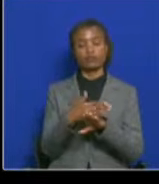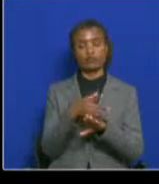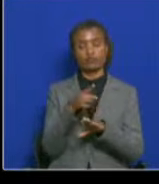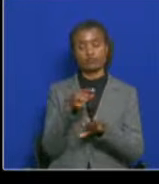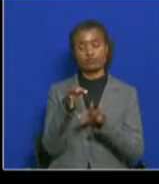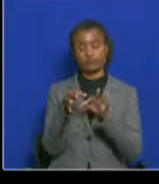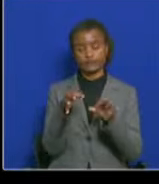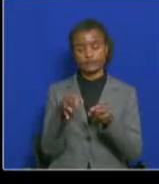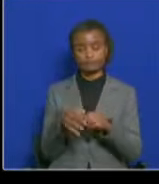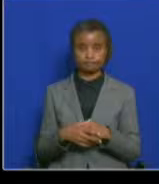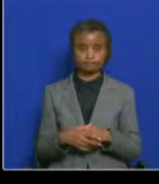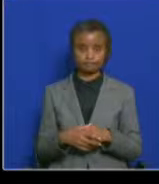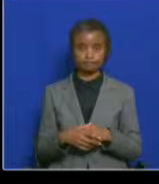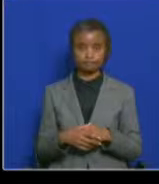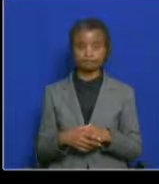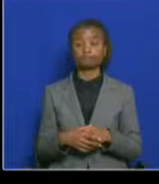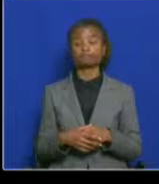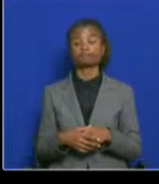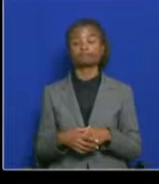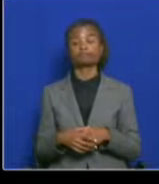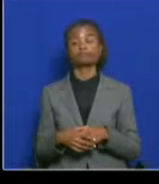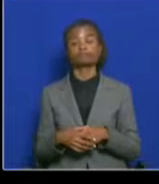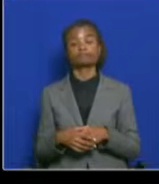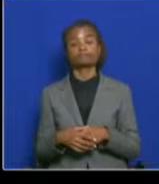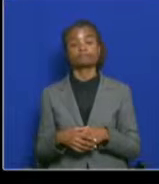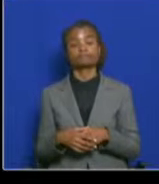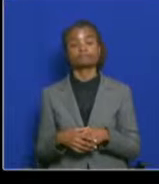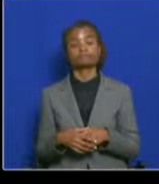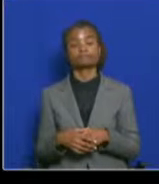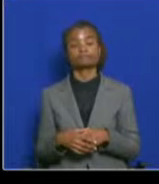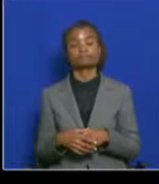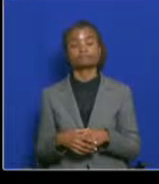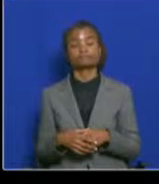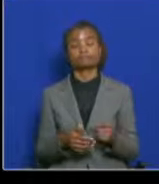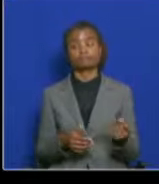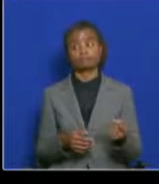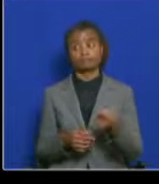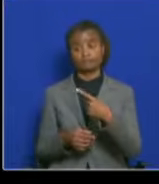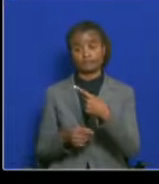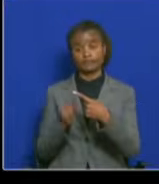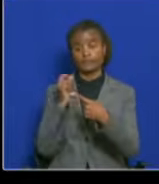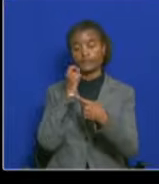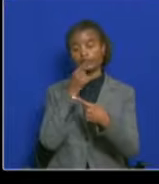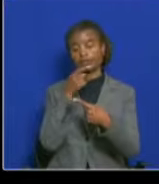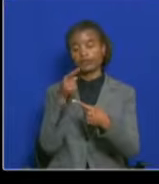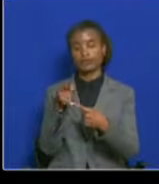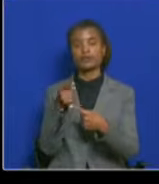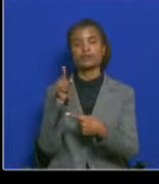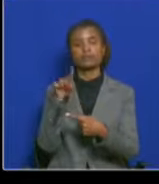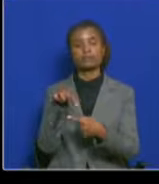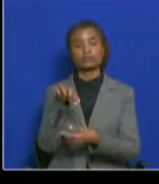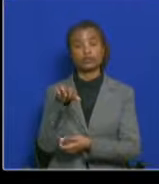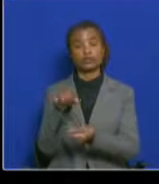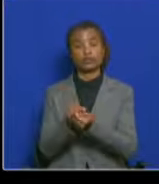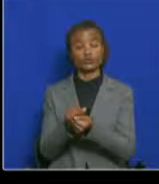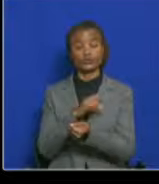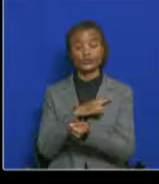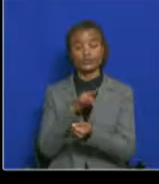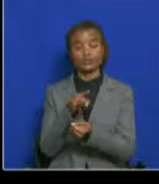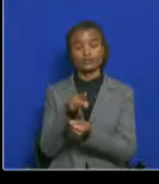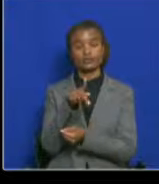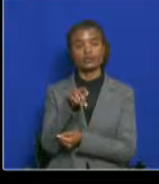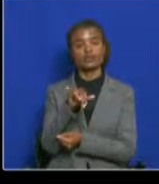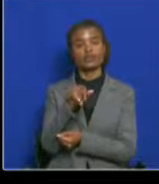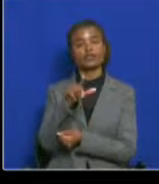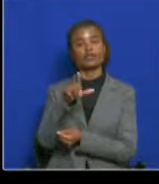he continues by saying, we have to conclude as pilot can easily resolve, then we're good if he